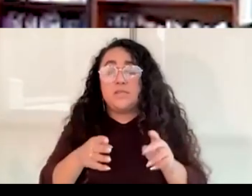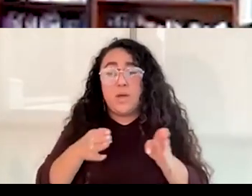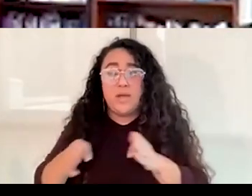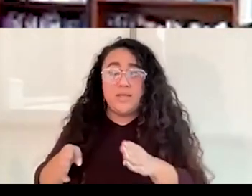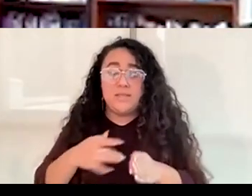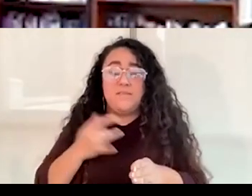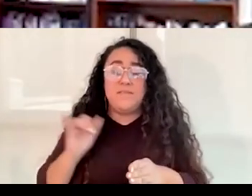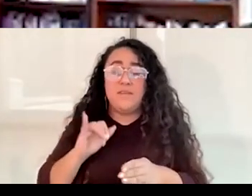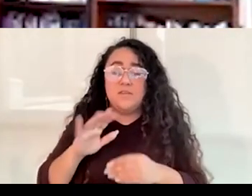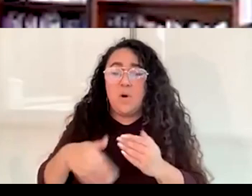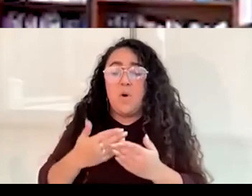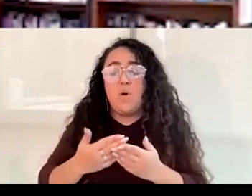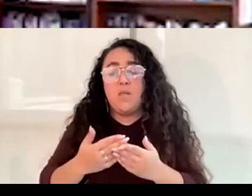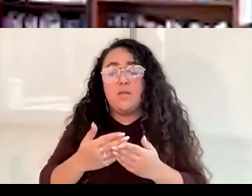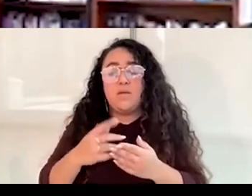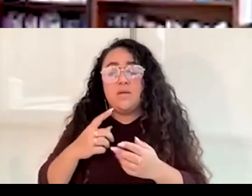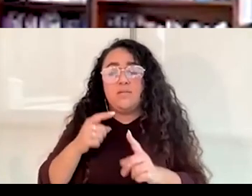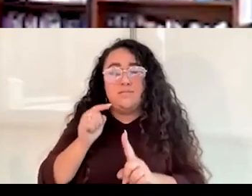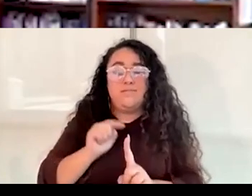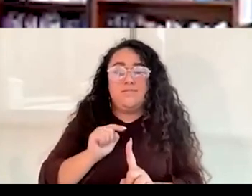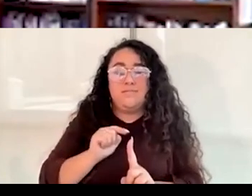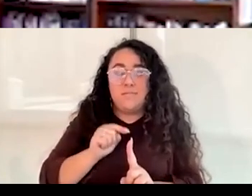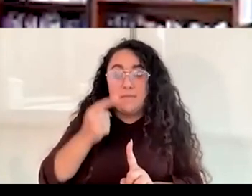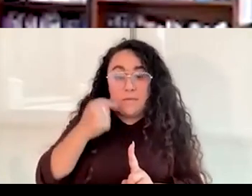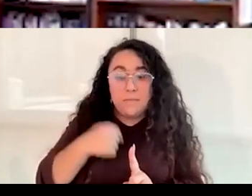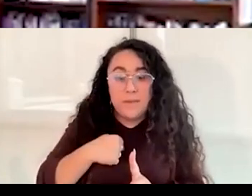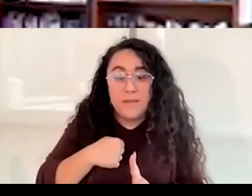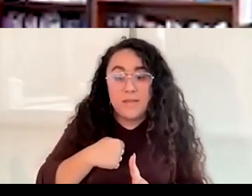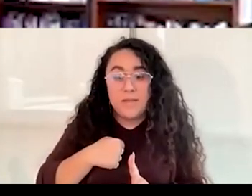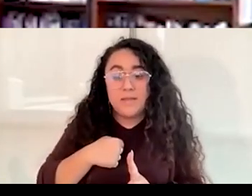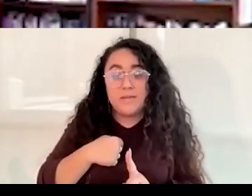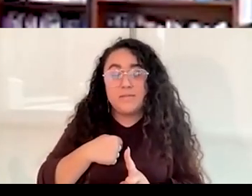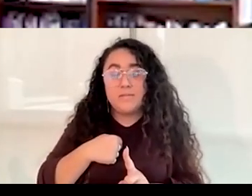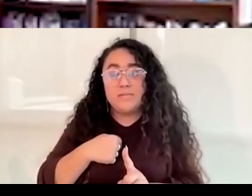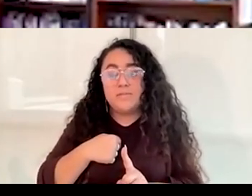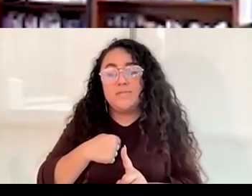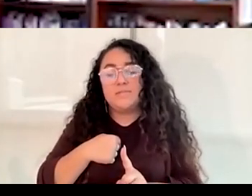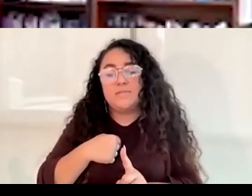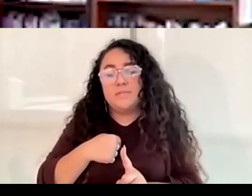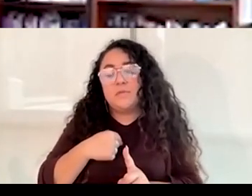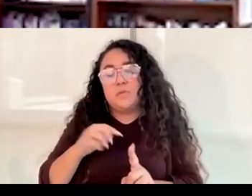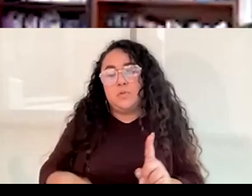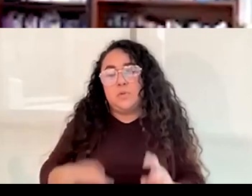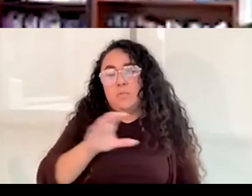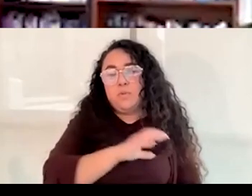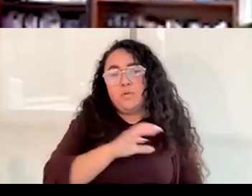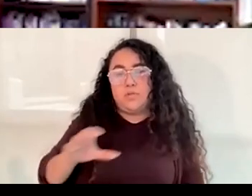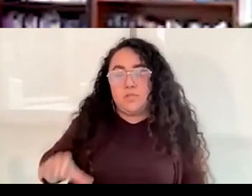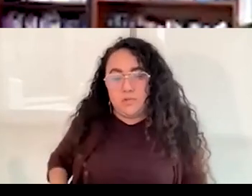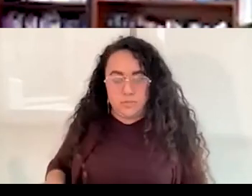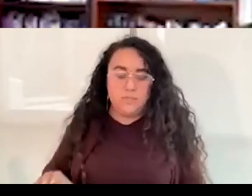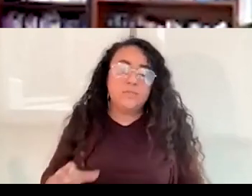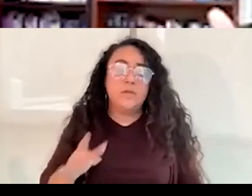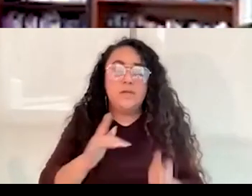all about, from at least for me, out of a Christian tradition, you know, Jesus is present with